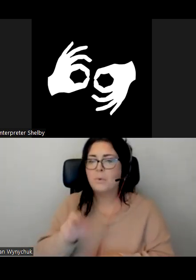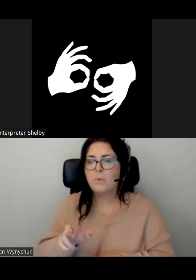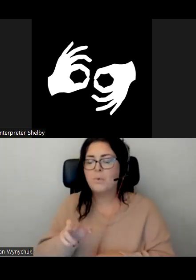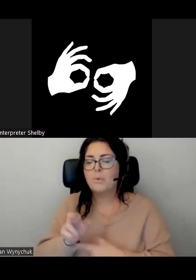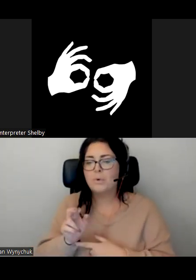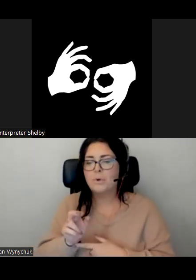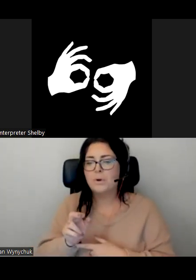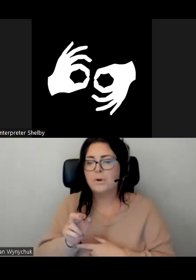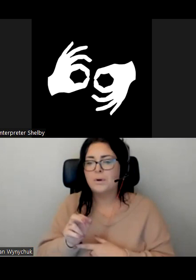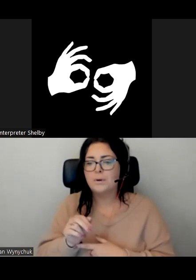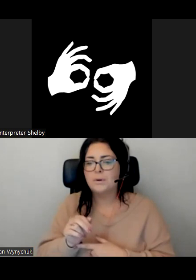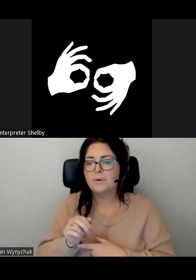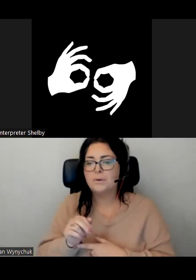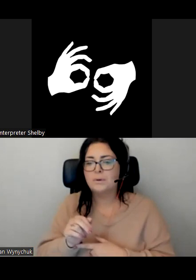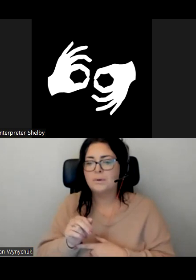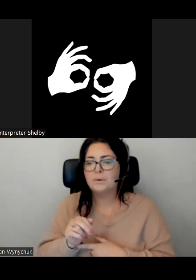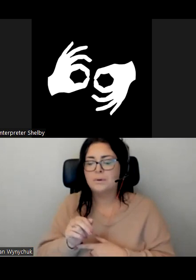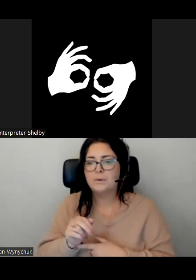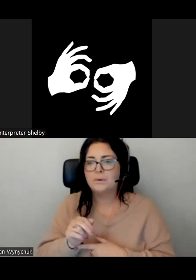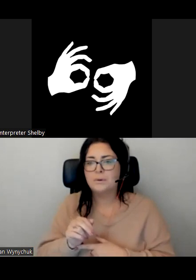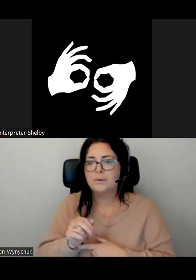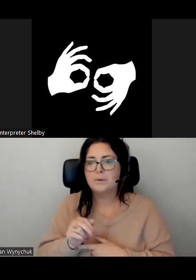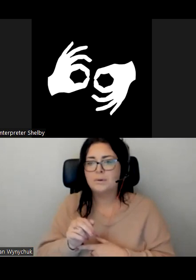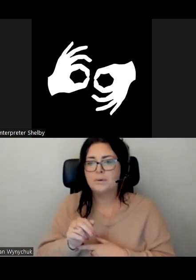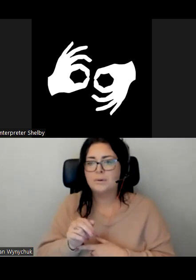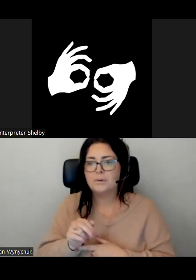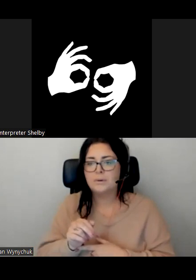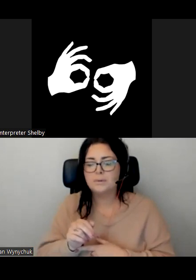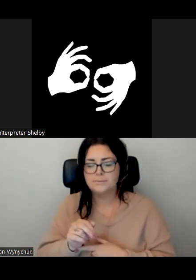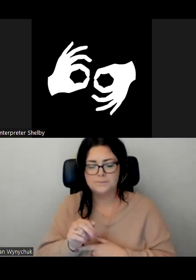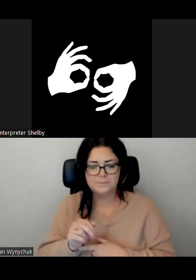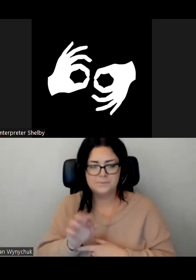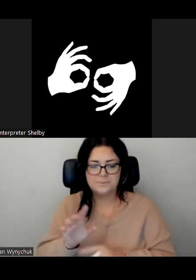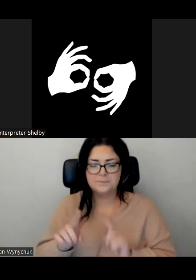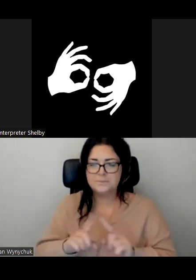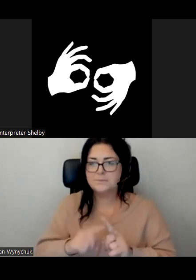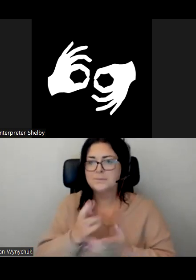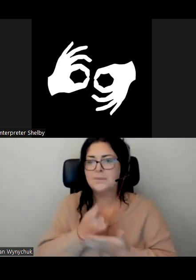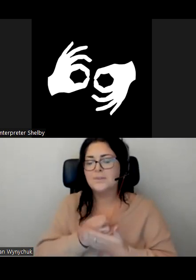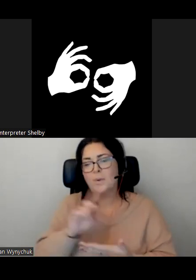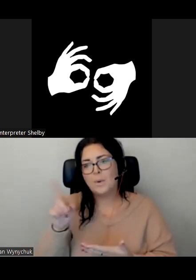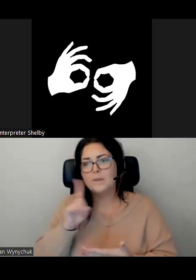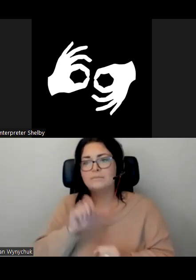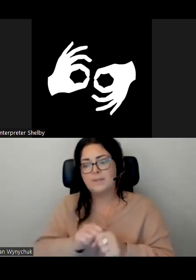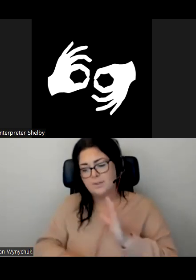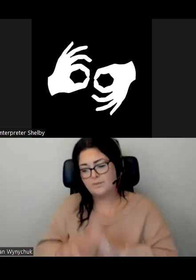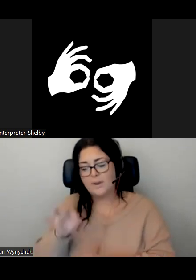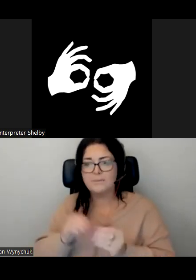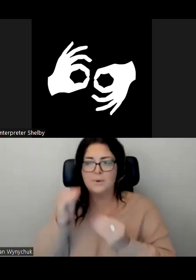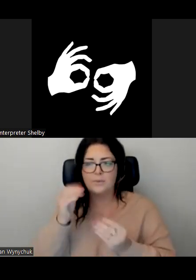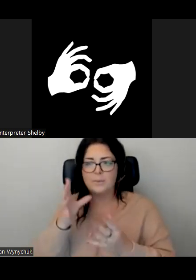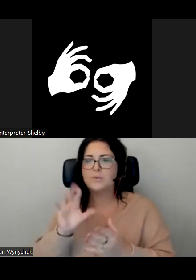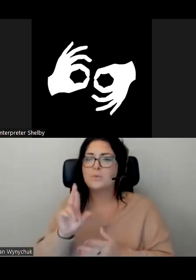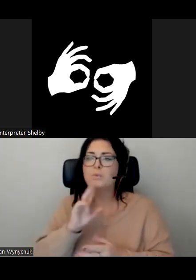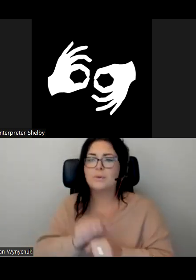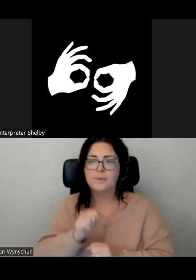to give you resources on where you can find the answers or where you can get help as